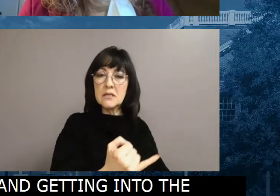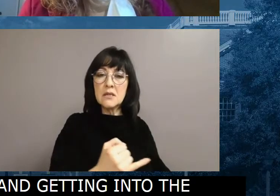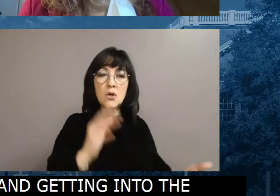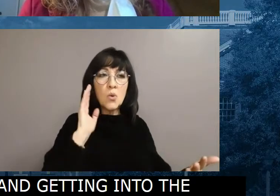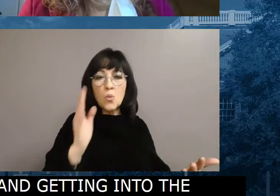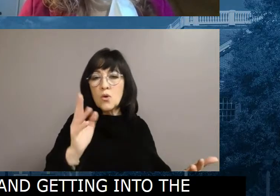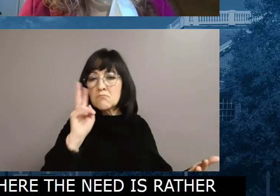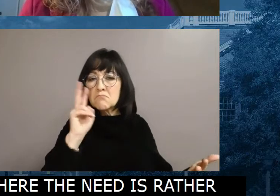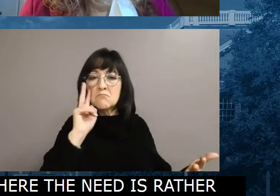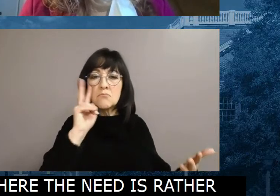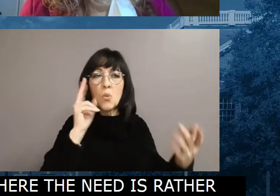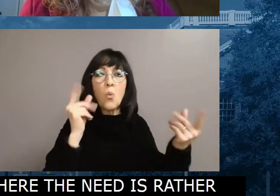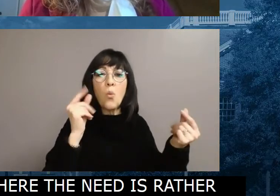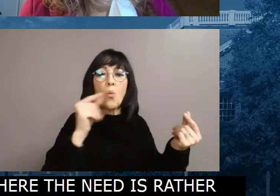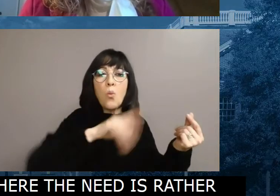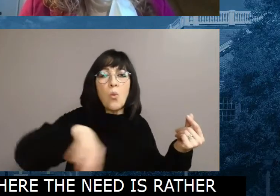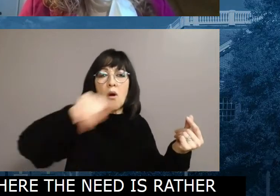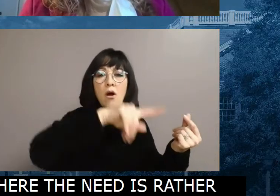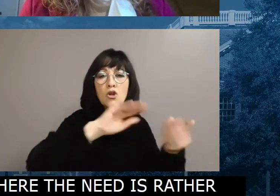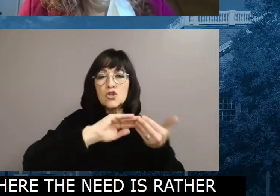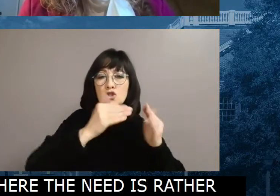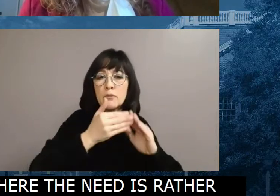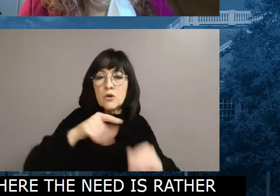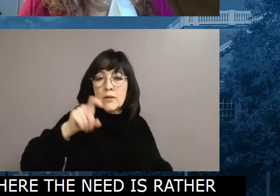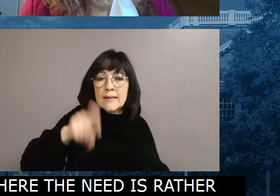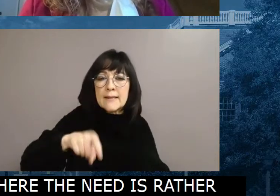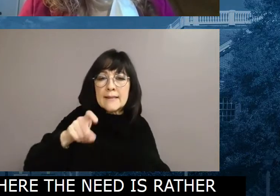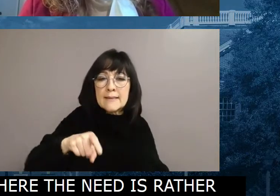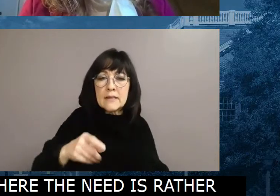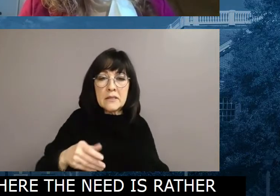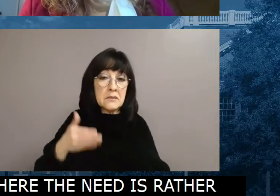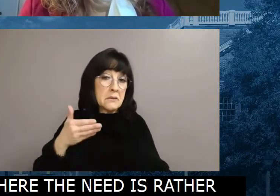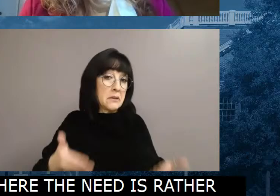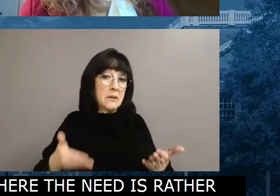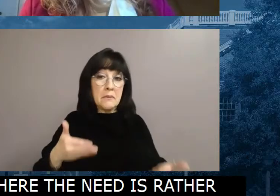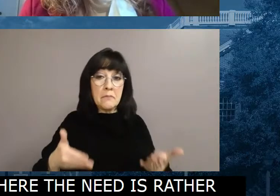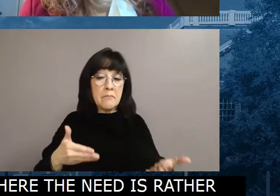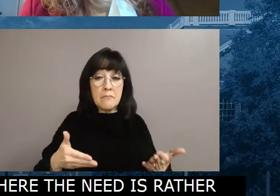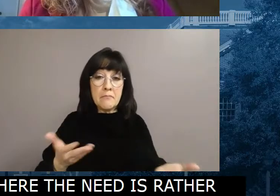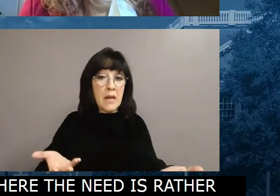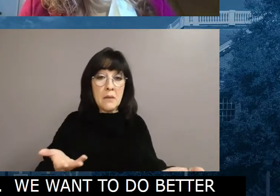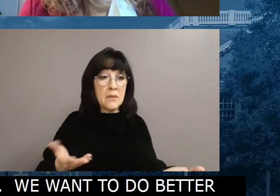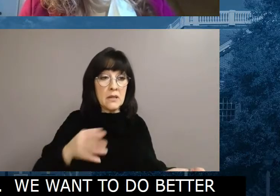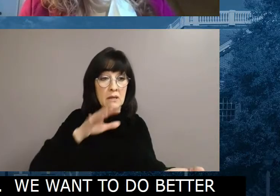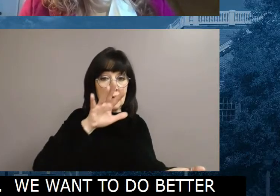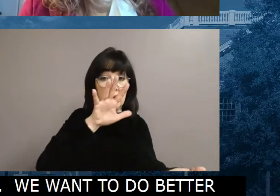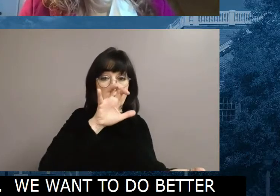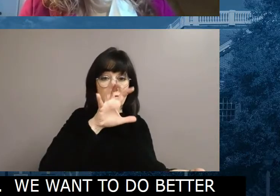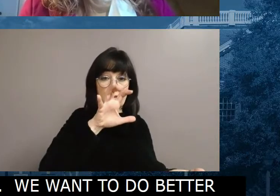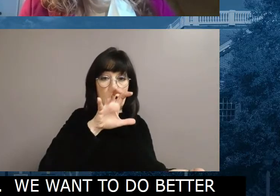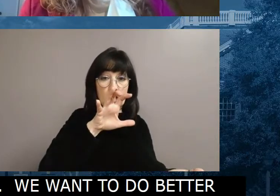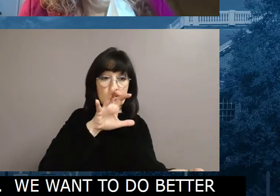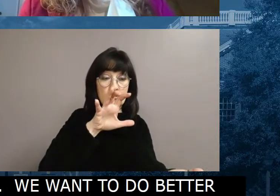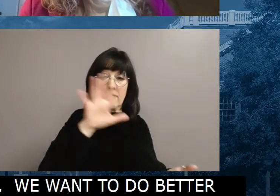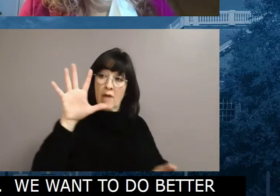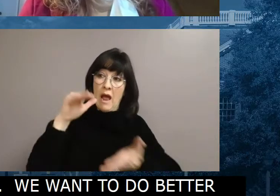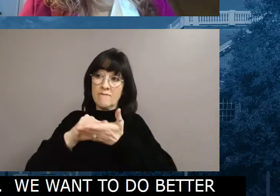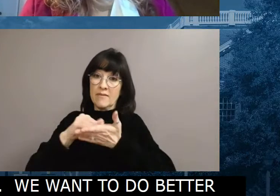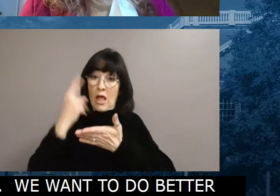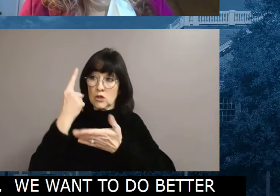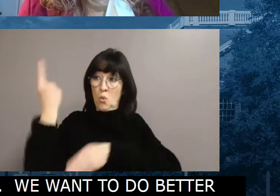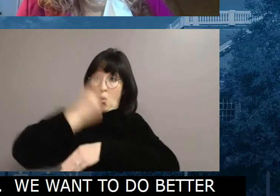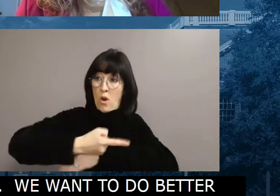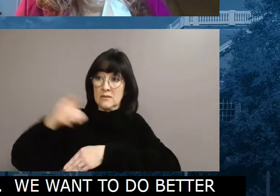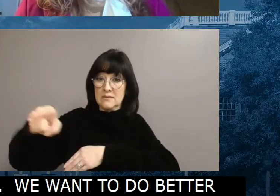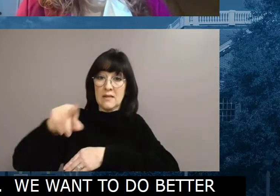matchmaking. So instead of doing 500 people a day, we'll probably have something where we do 500 to or instead of doing 5,000 a day, we'll